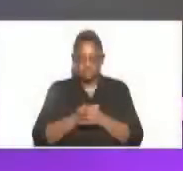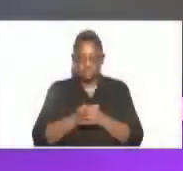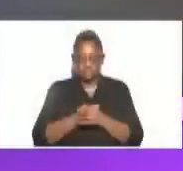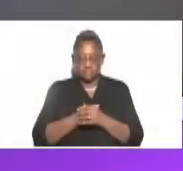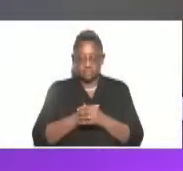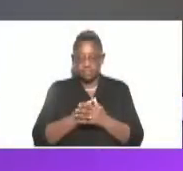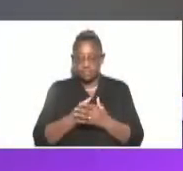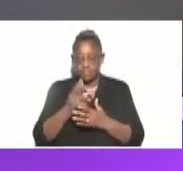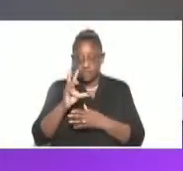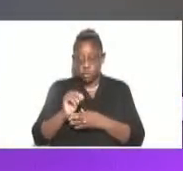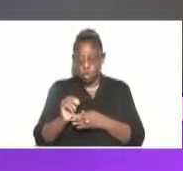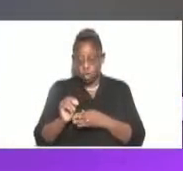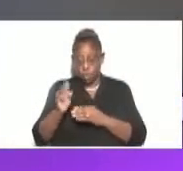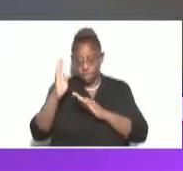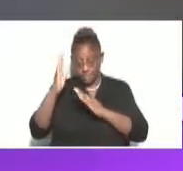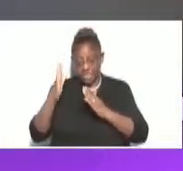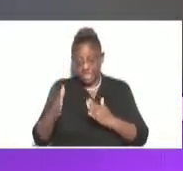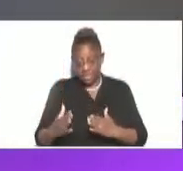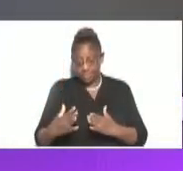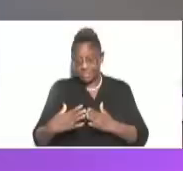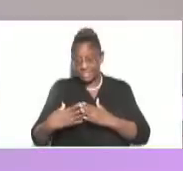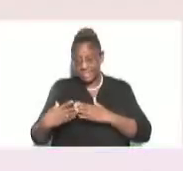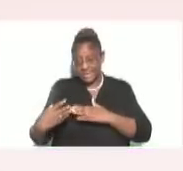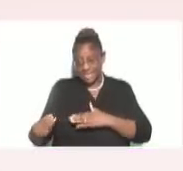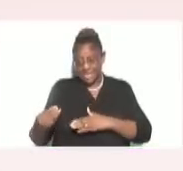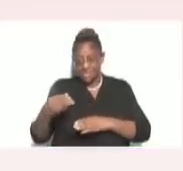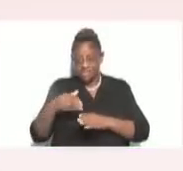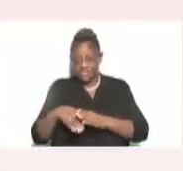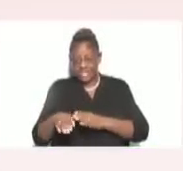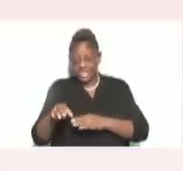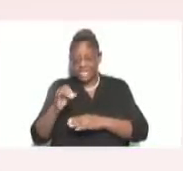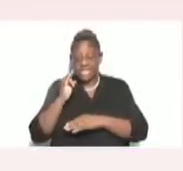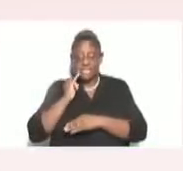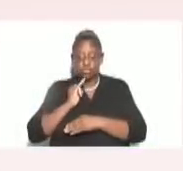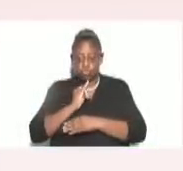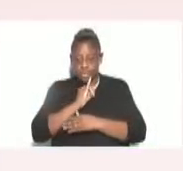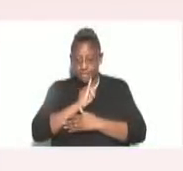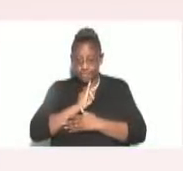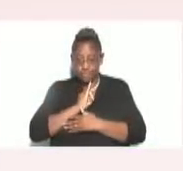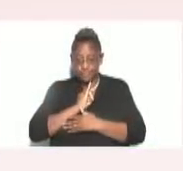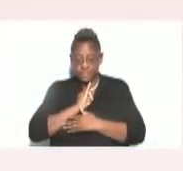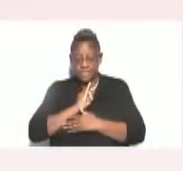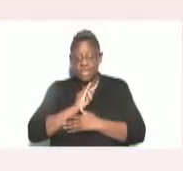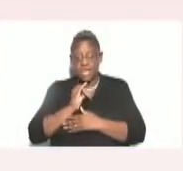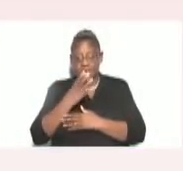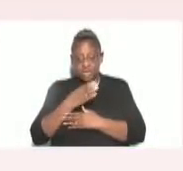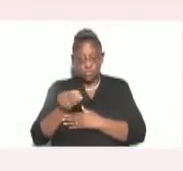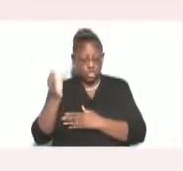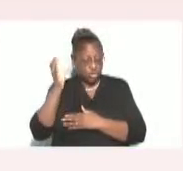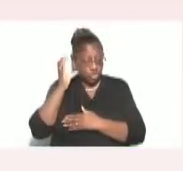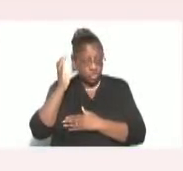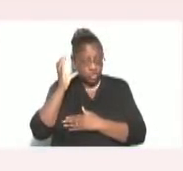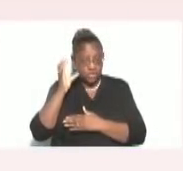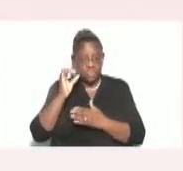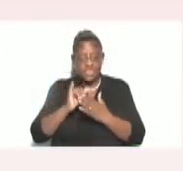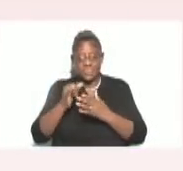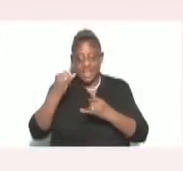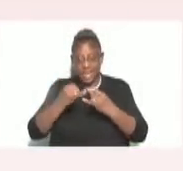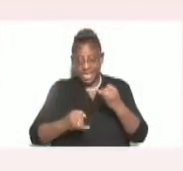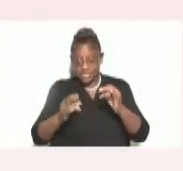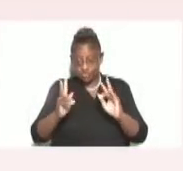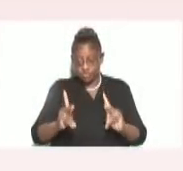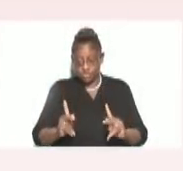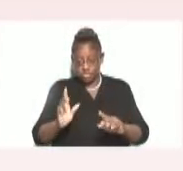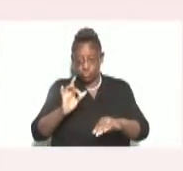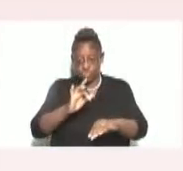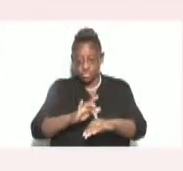There are no Bahamians left in Israel. That assurance from the Ministry of Foreign Affairs, who in a release noted that the last Bahamian reaching